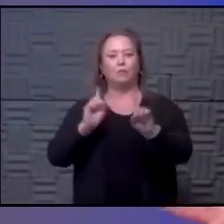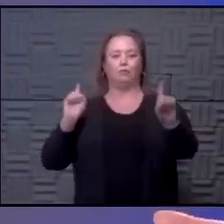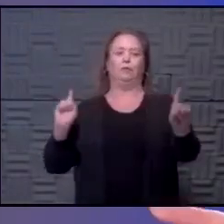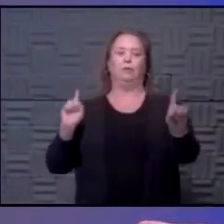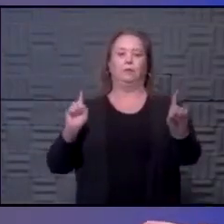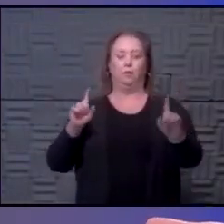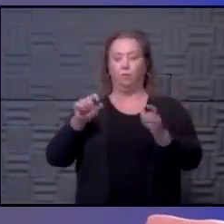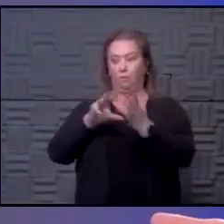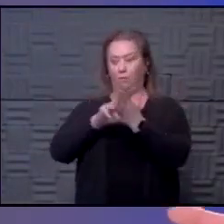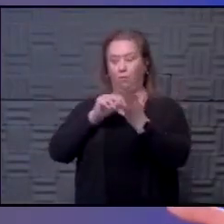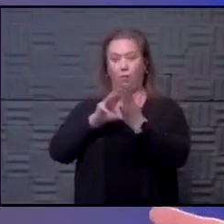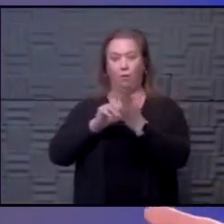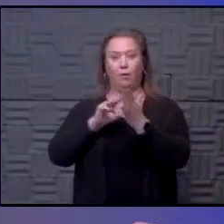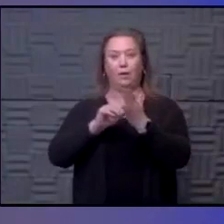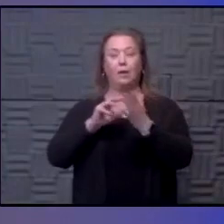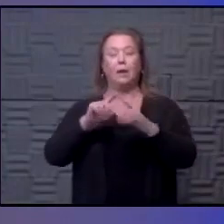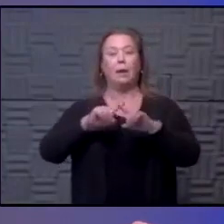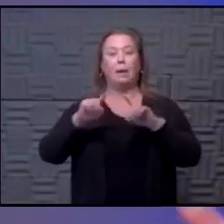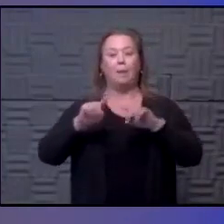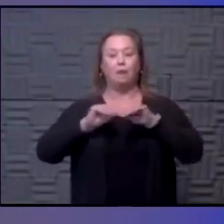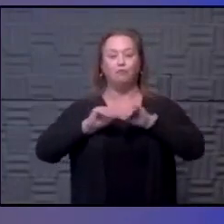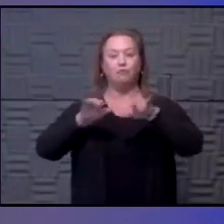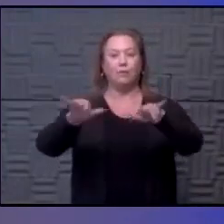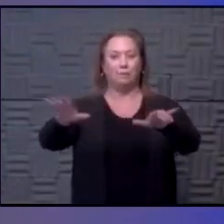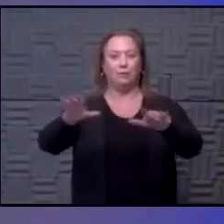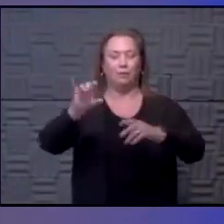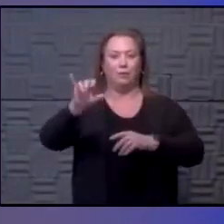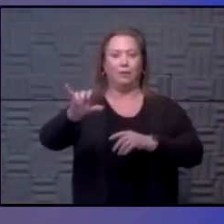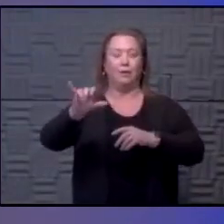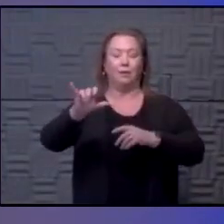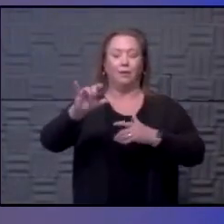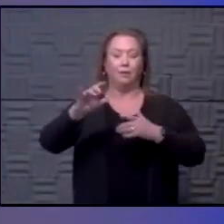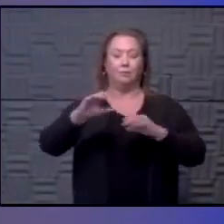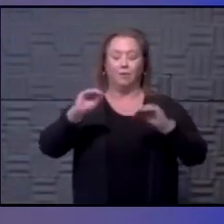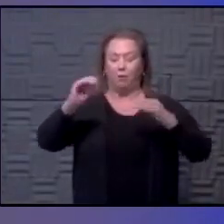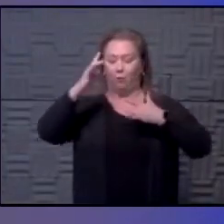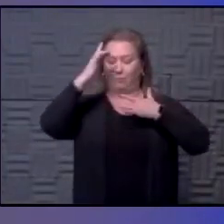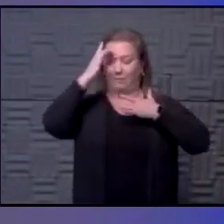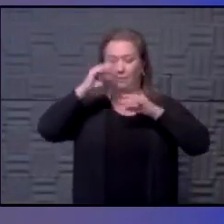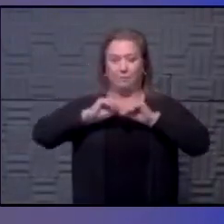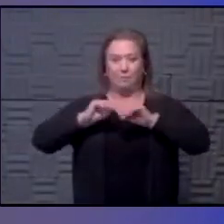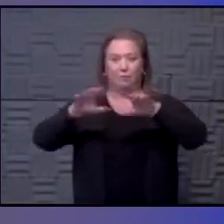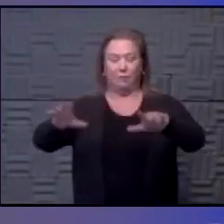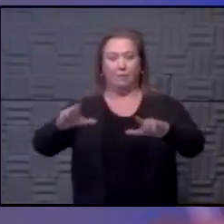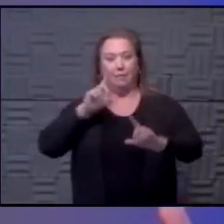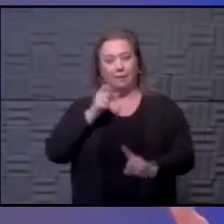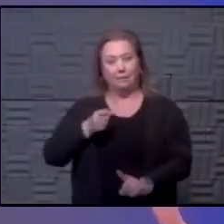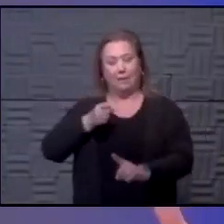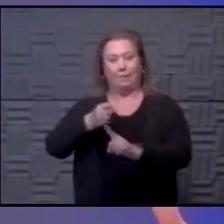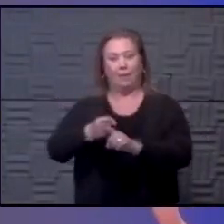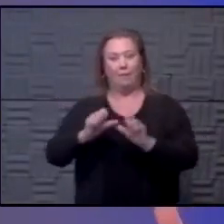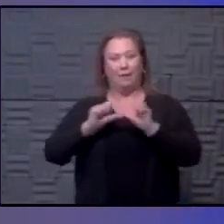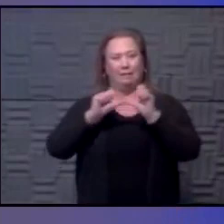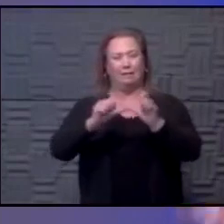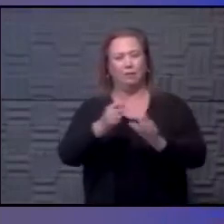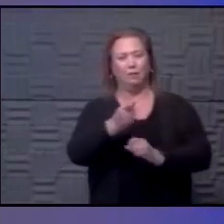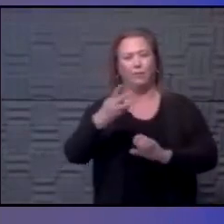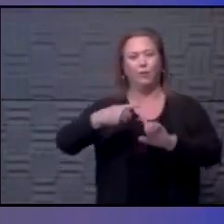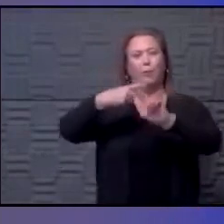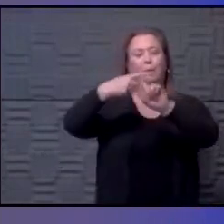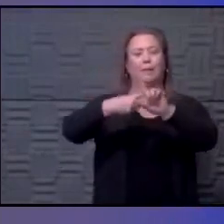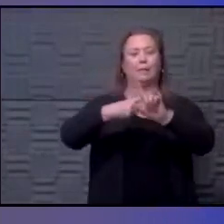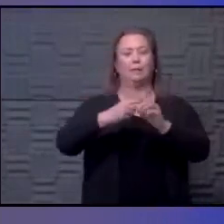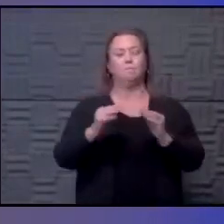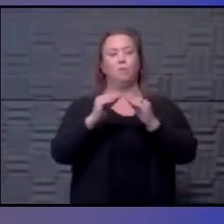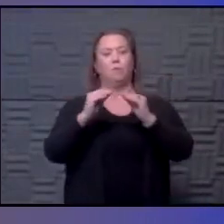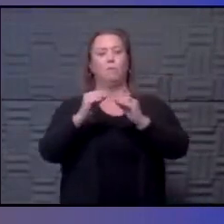I know we're learning now about asymptomatic transmission being significantly impacted. If we can make it through the next few months as we get more